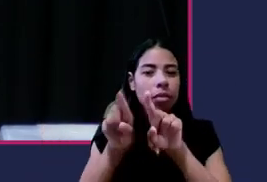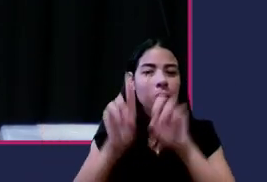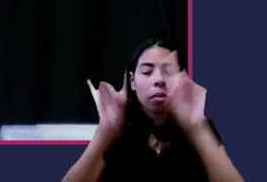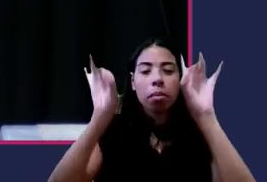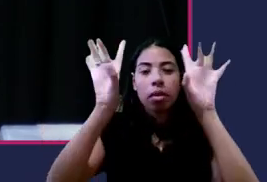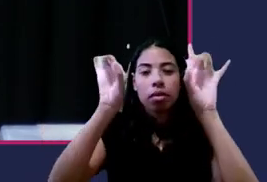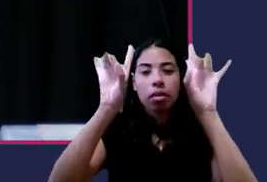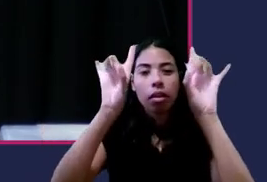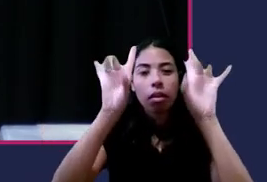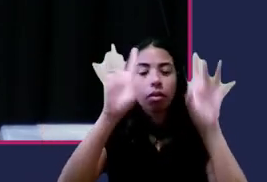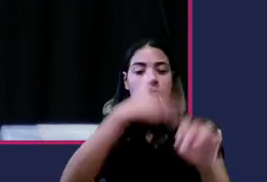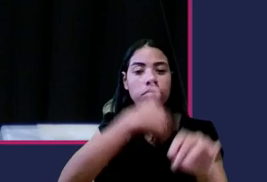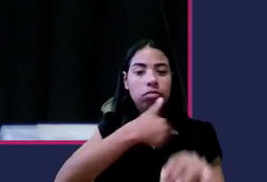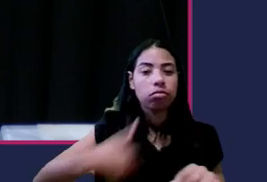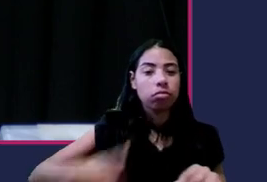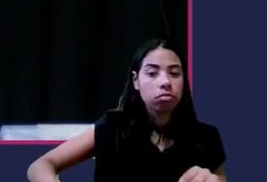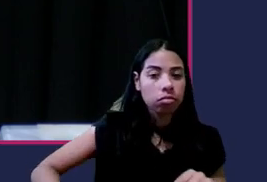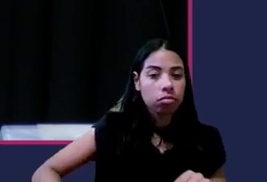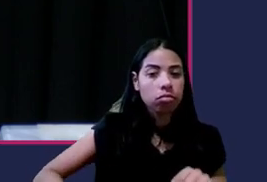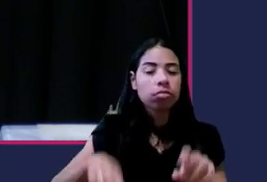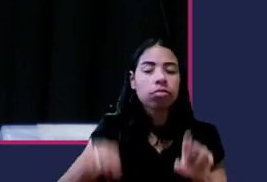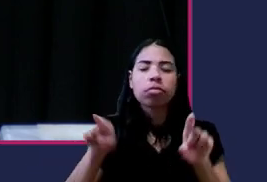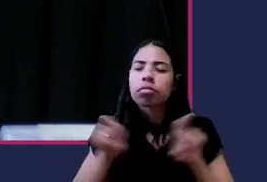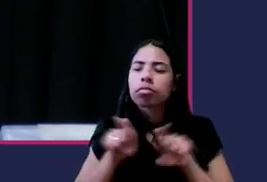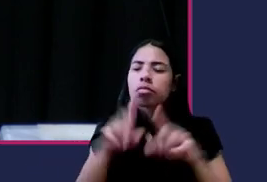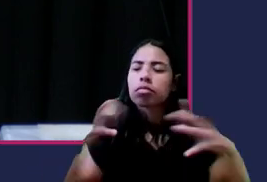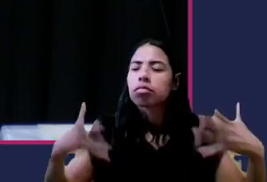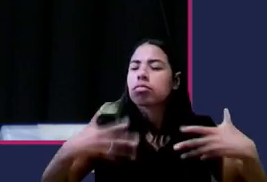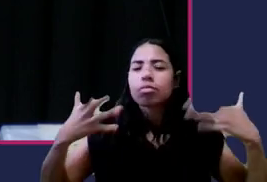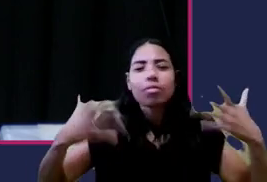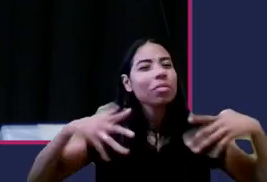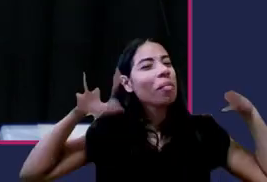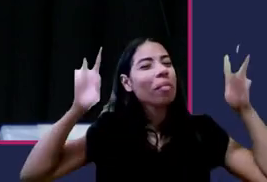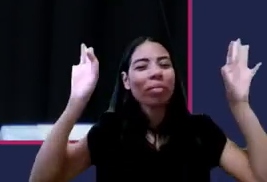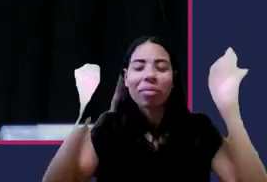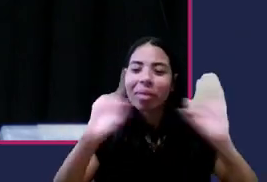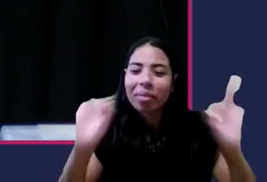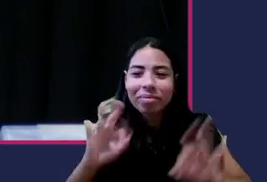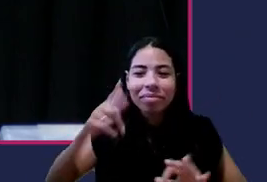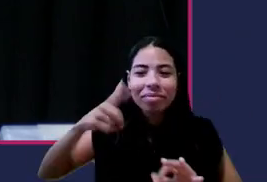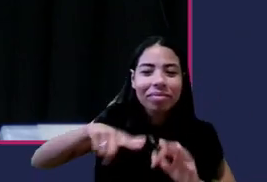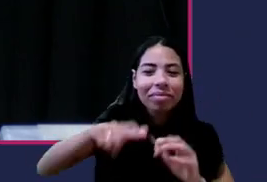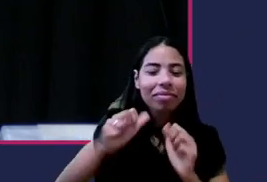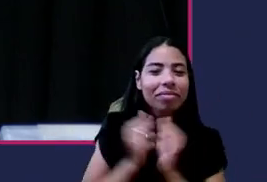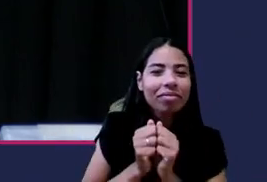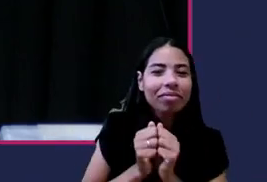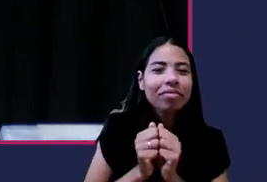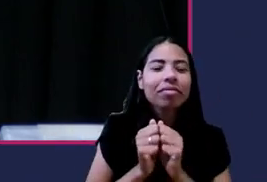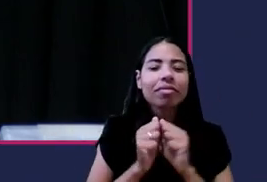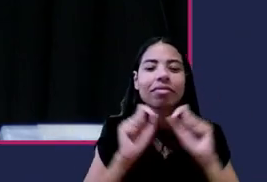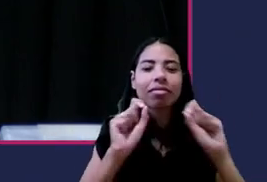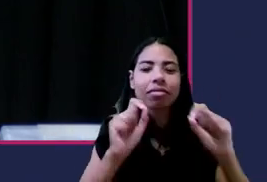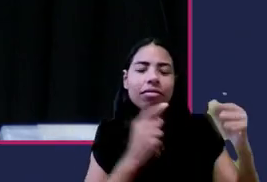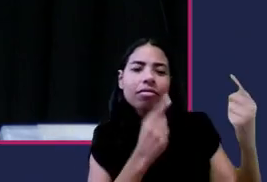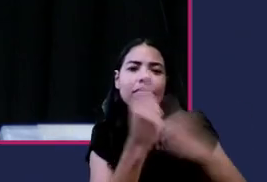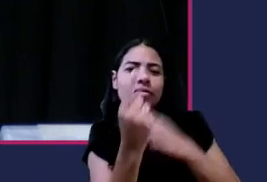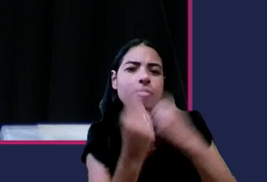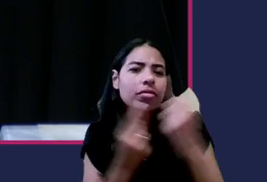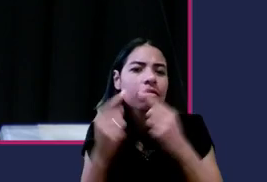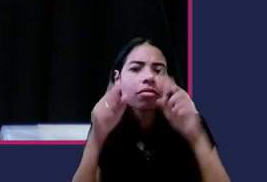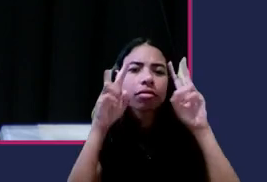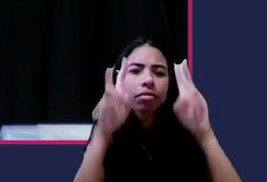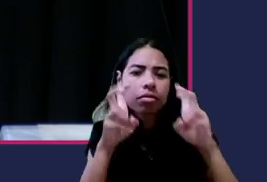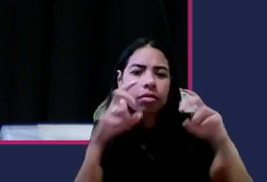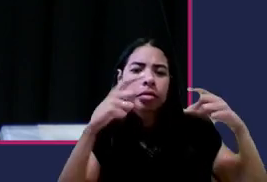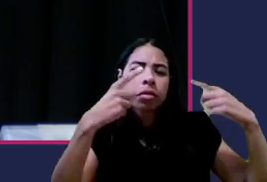and especially the authorities present here today. It's with great joy that we are